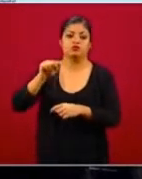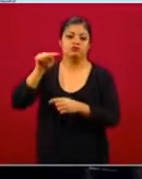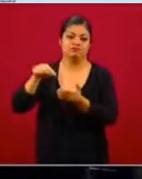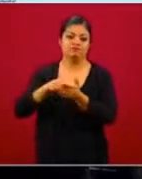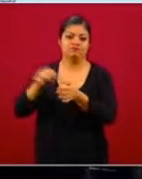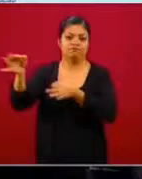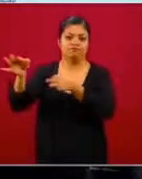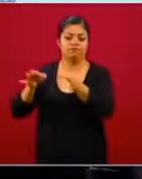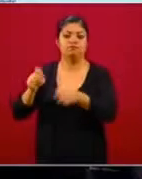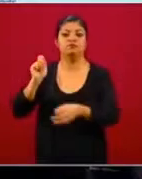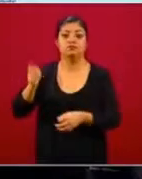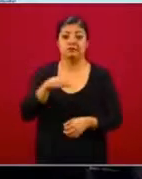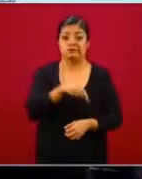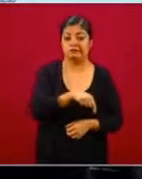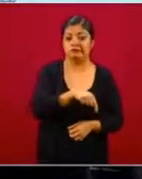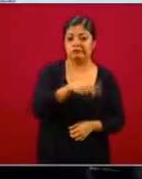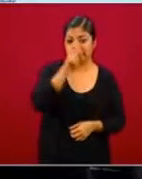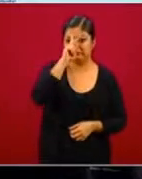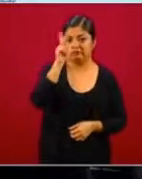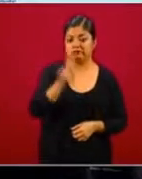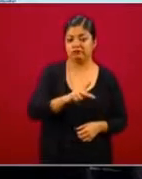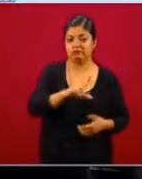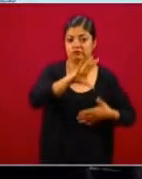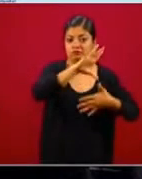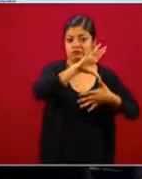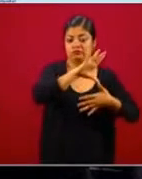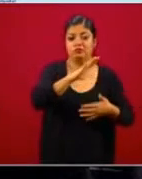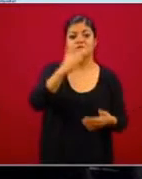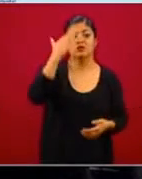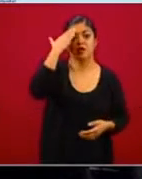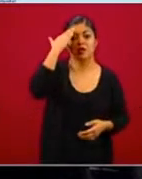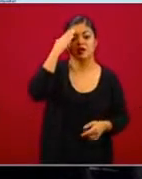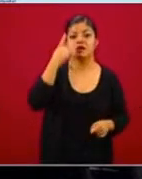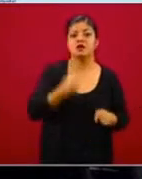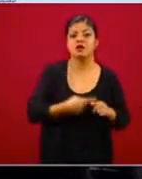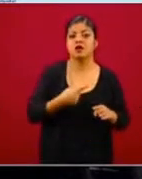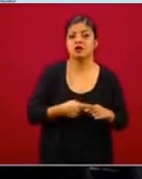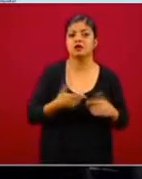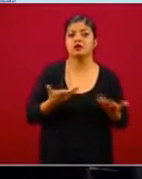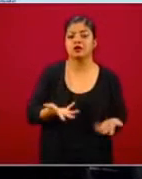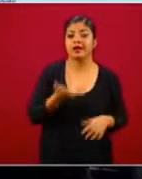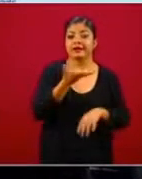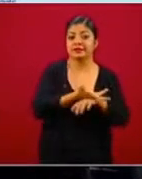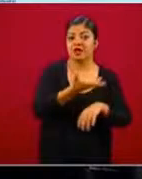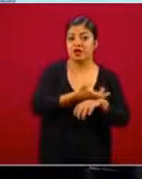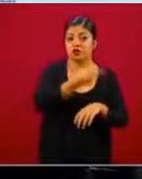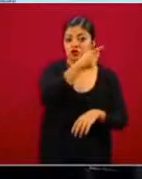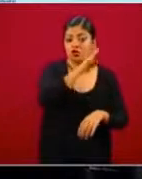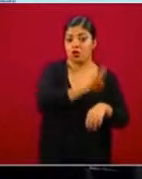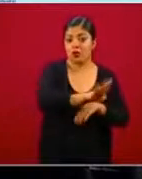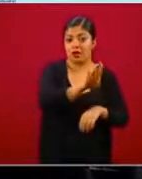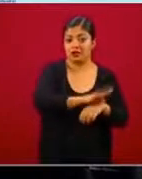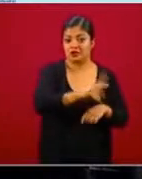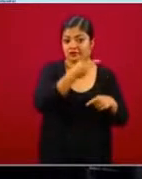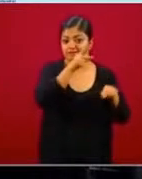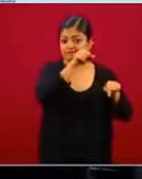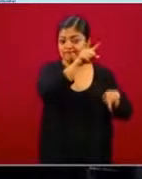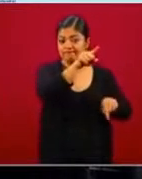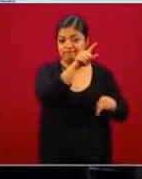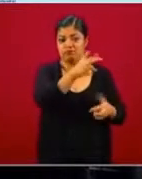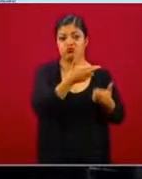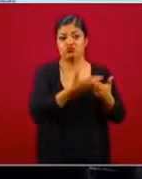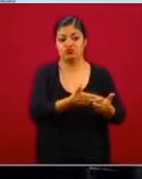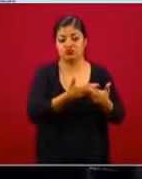is based on spread in other regions. And so the Americas, led